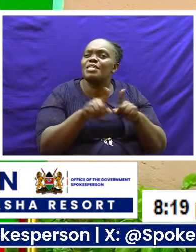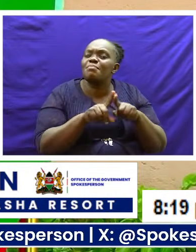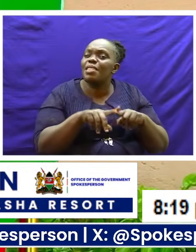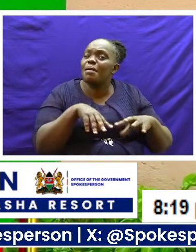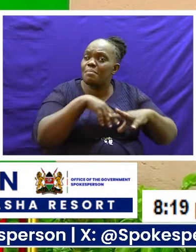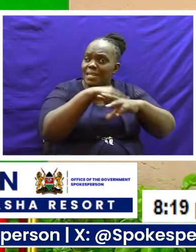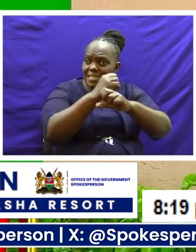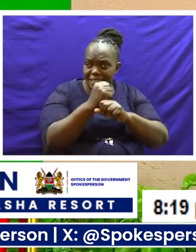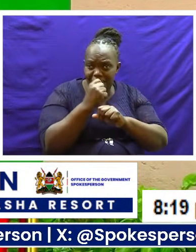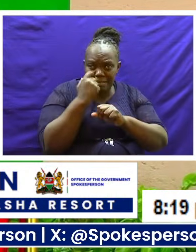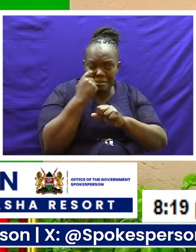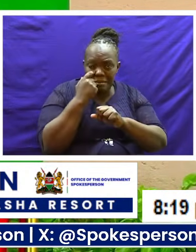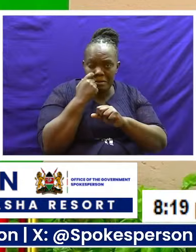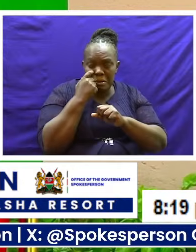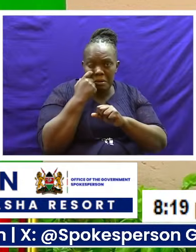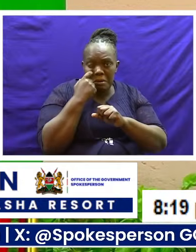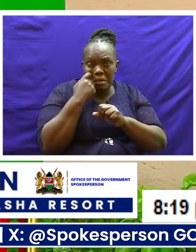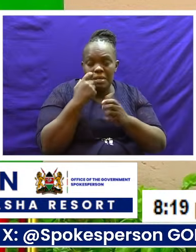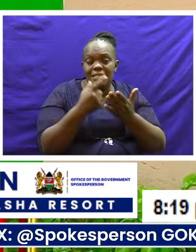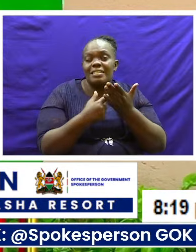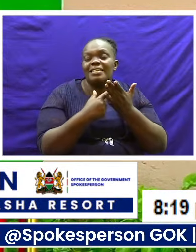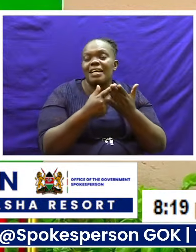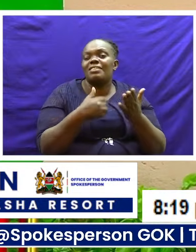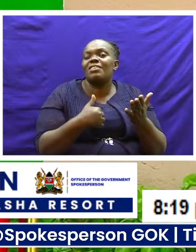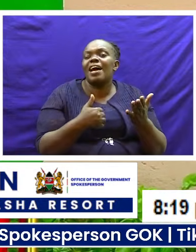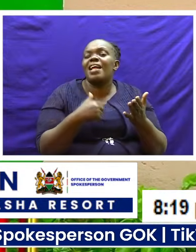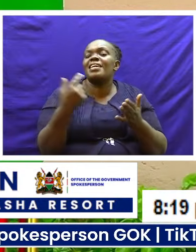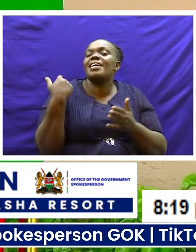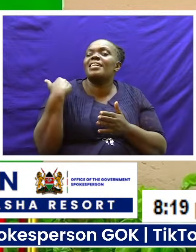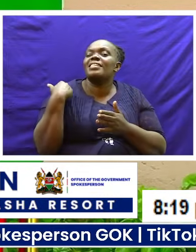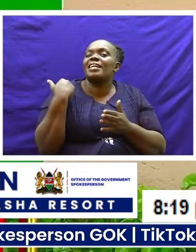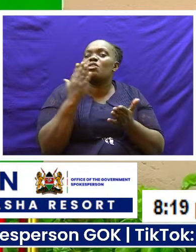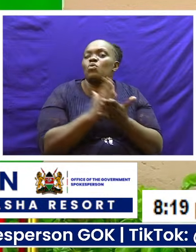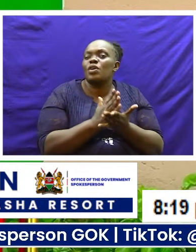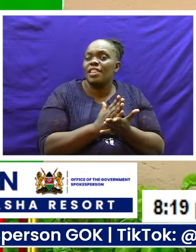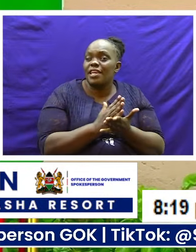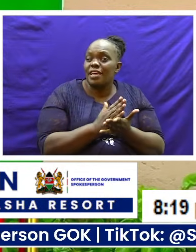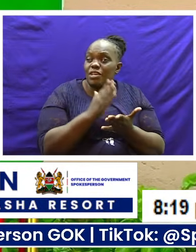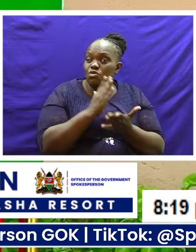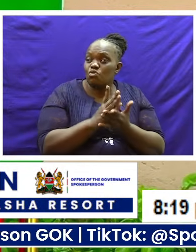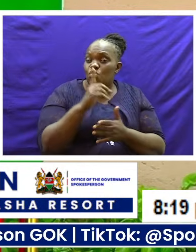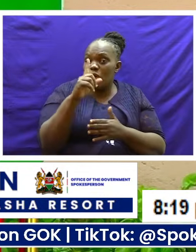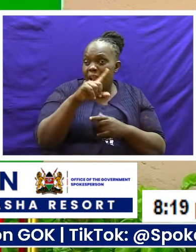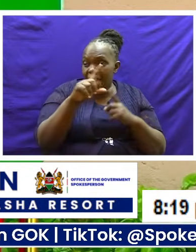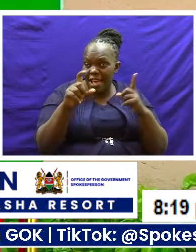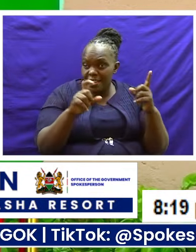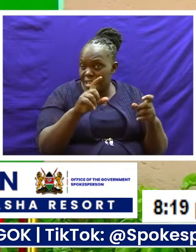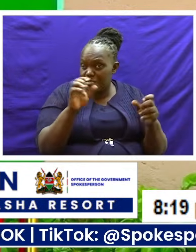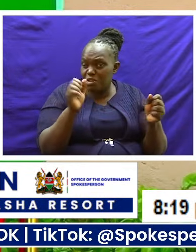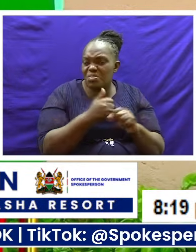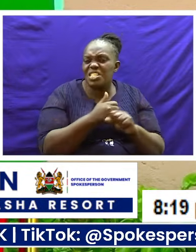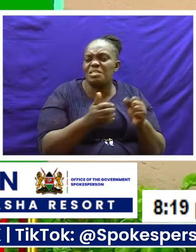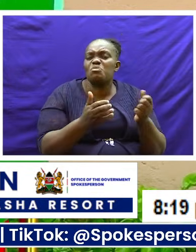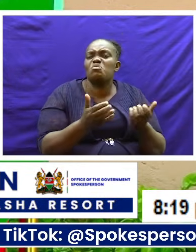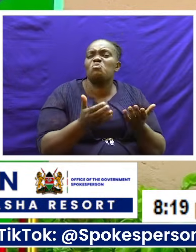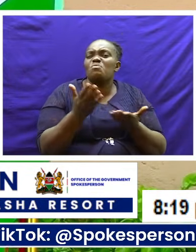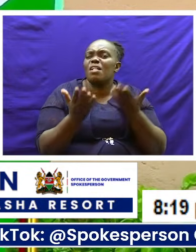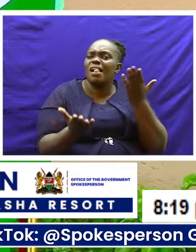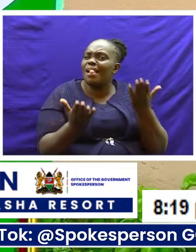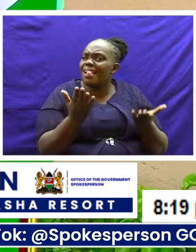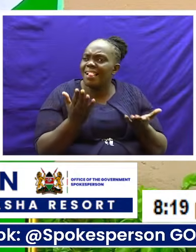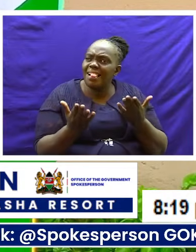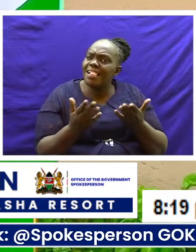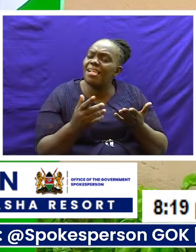president, the discussion we had yesterday with the one exam cannot be the